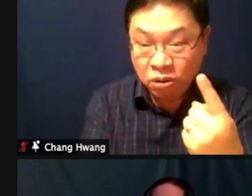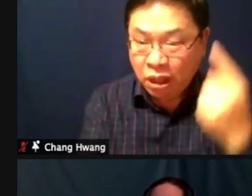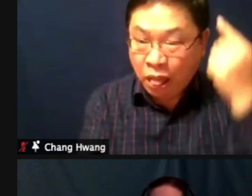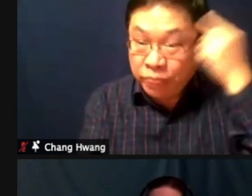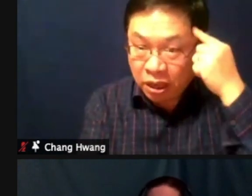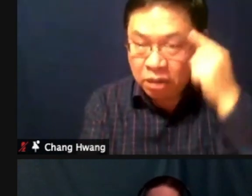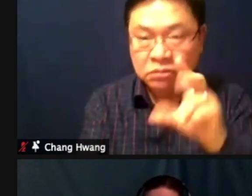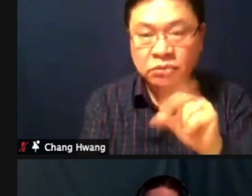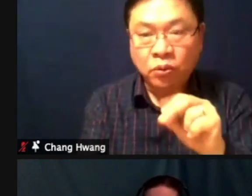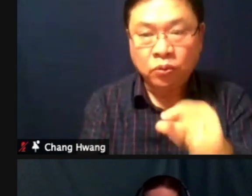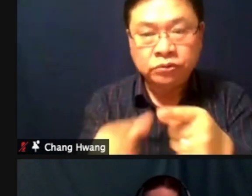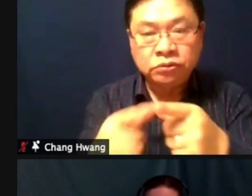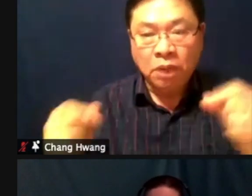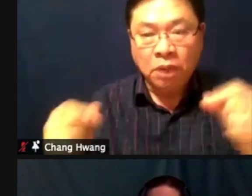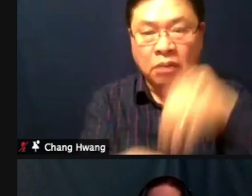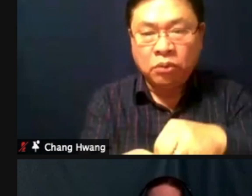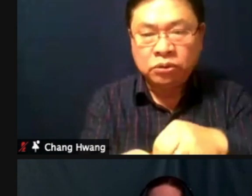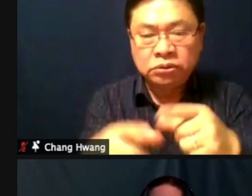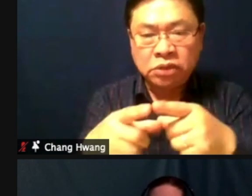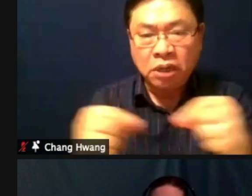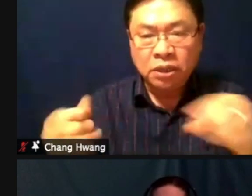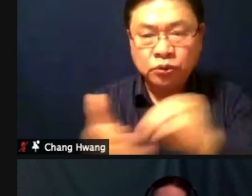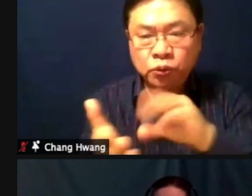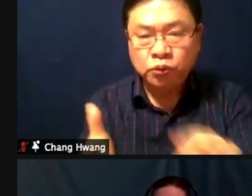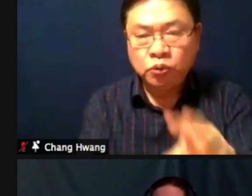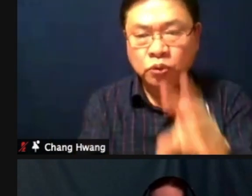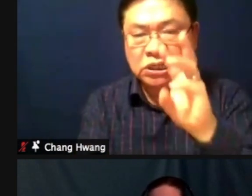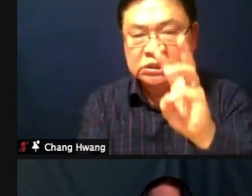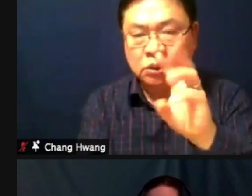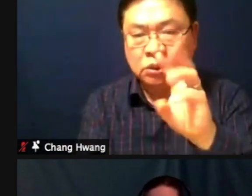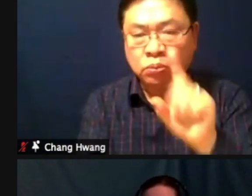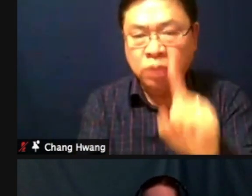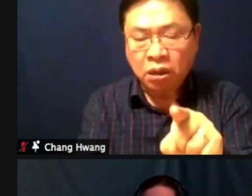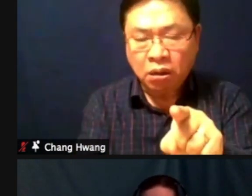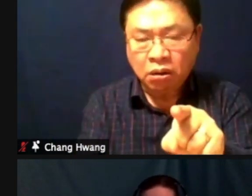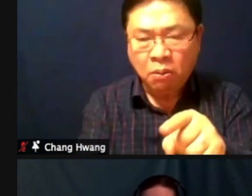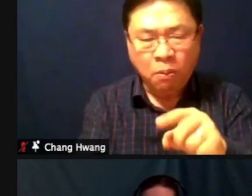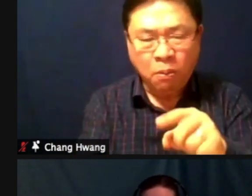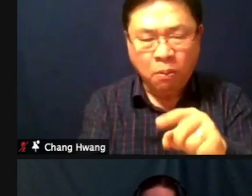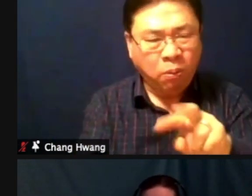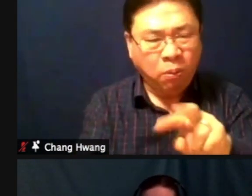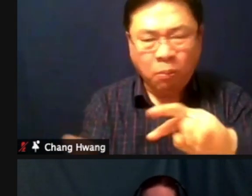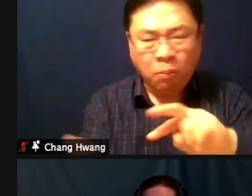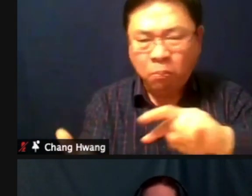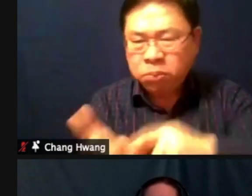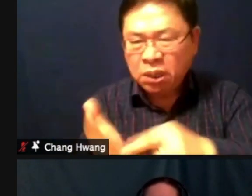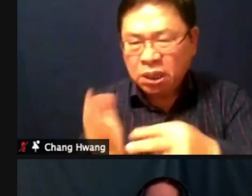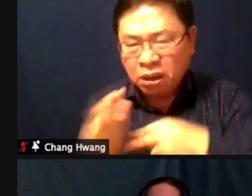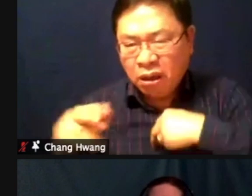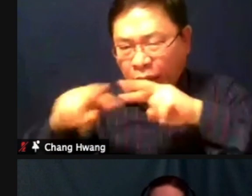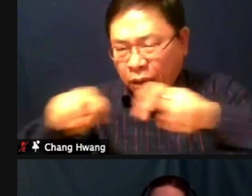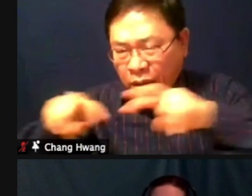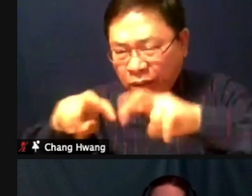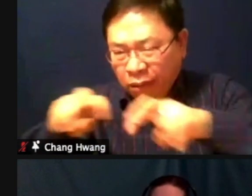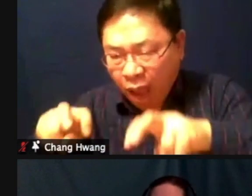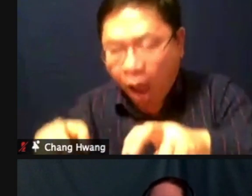students. Oftentimes people are surprised by that, thinking that it's only Korean students going to this school. But there were graduates